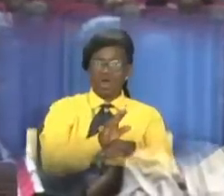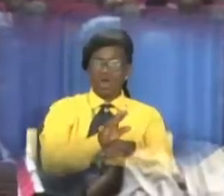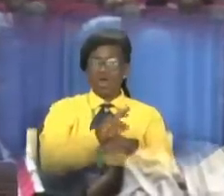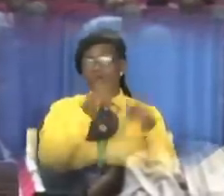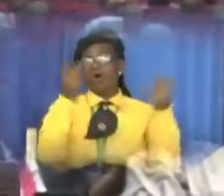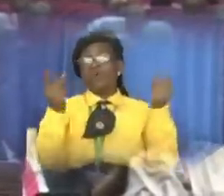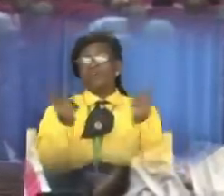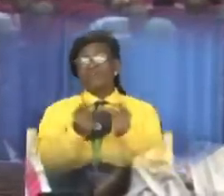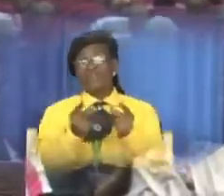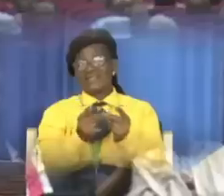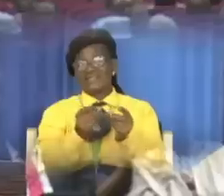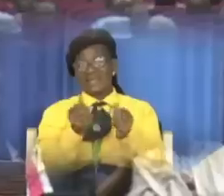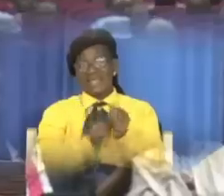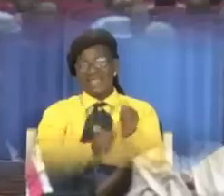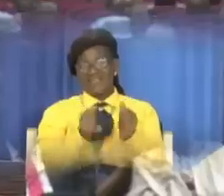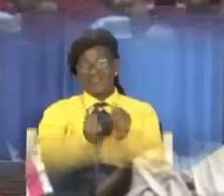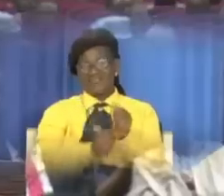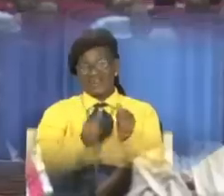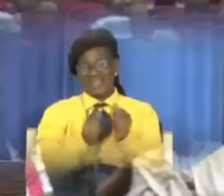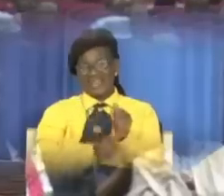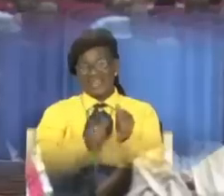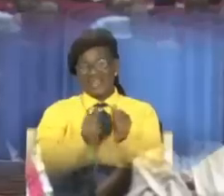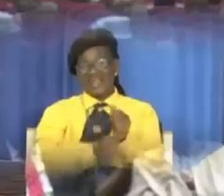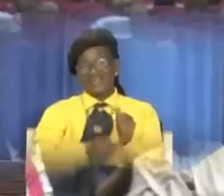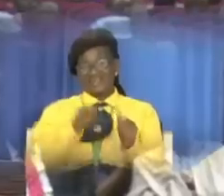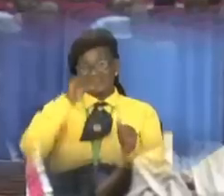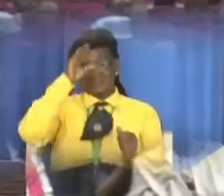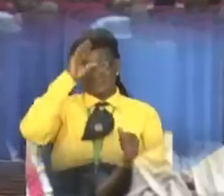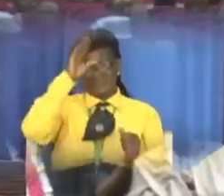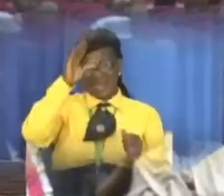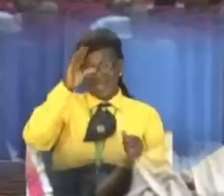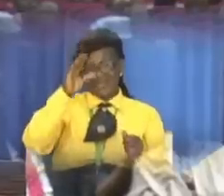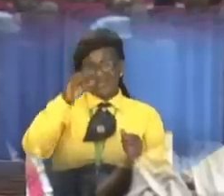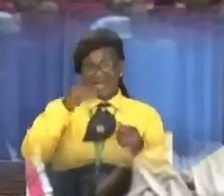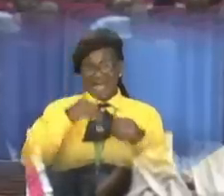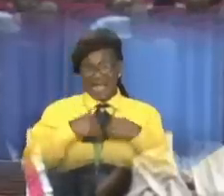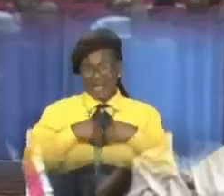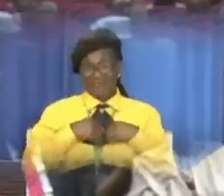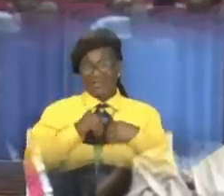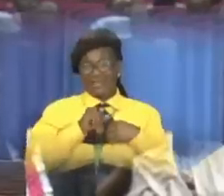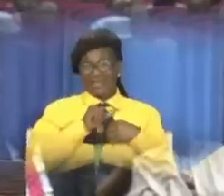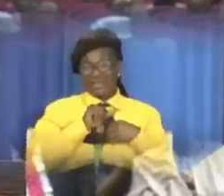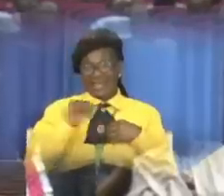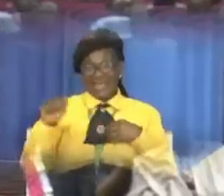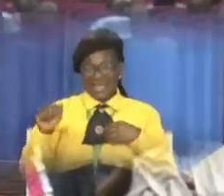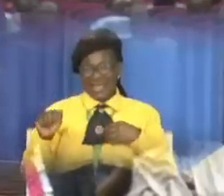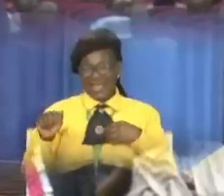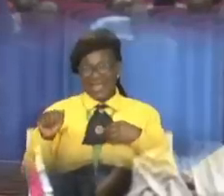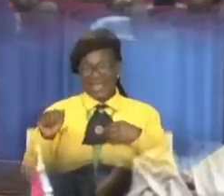Every man has a spot called the blind spot.